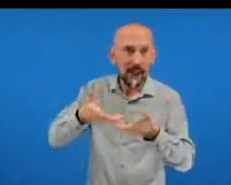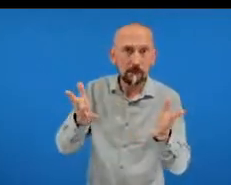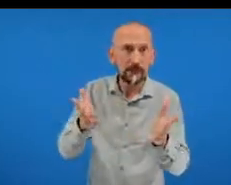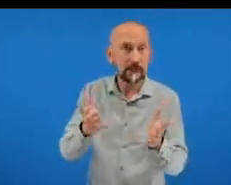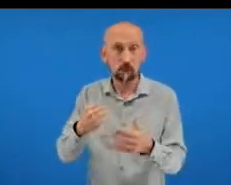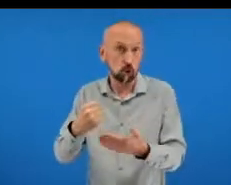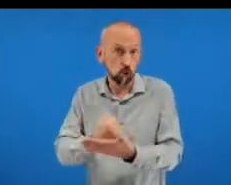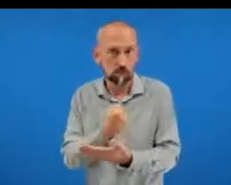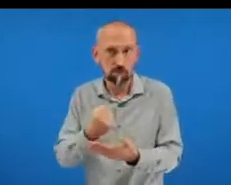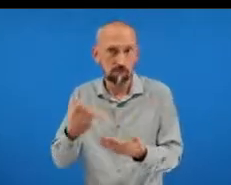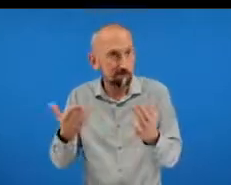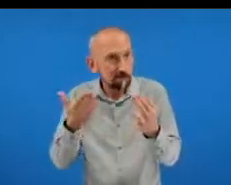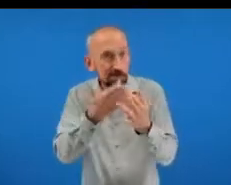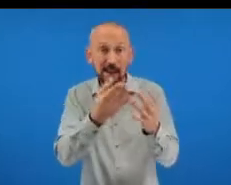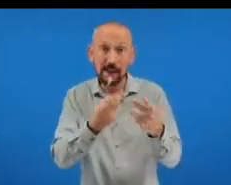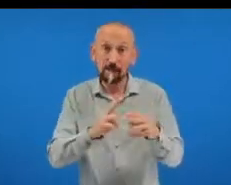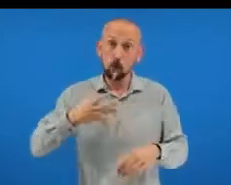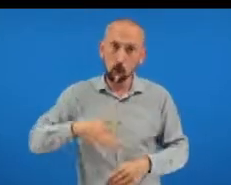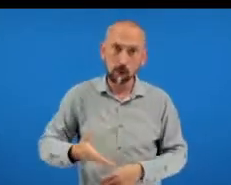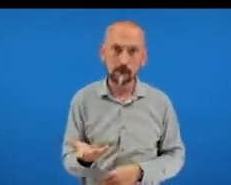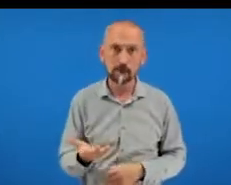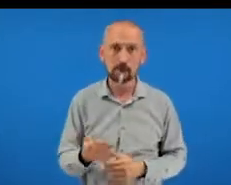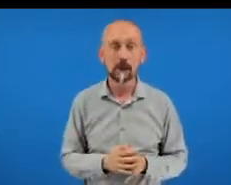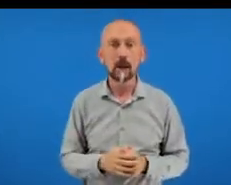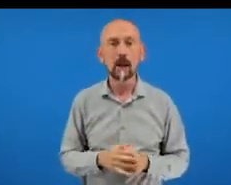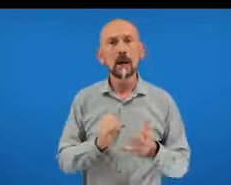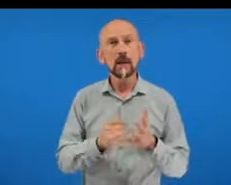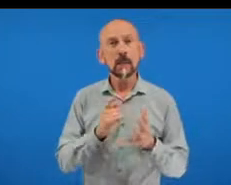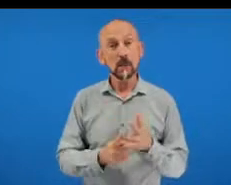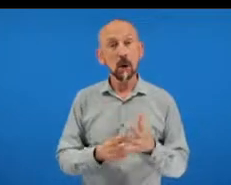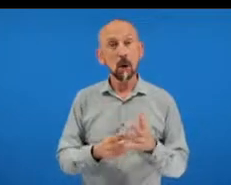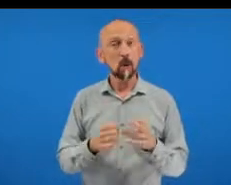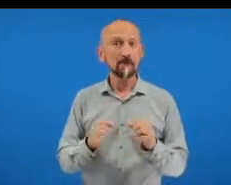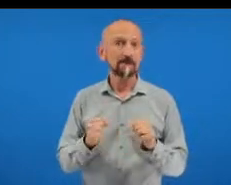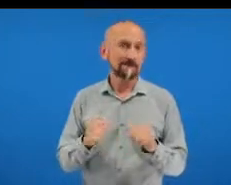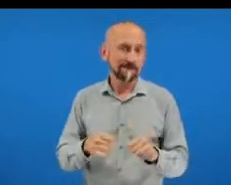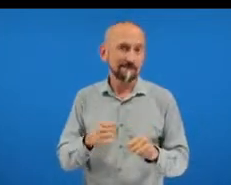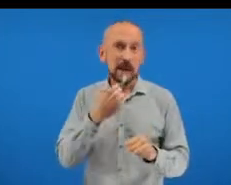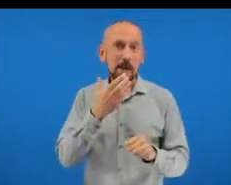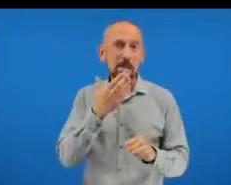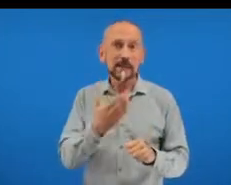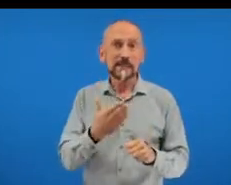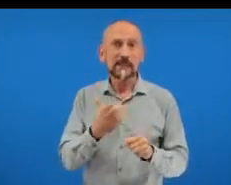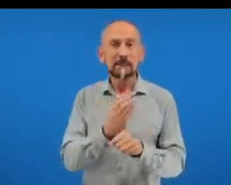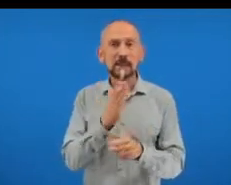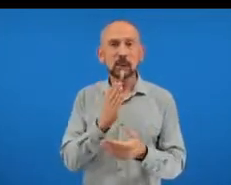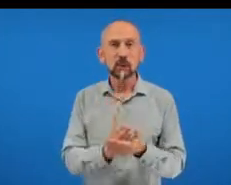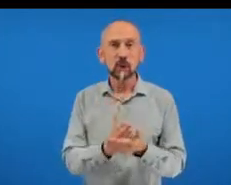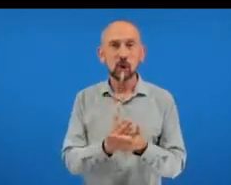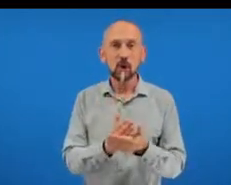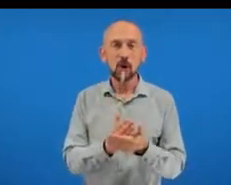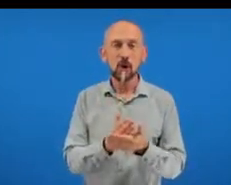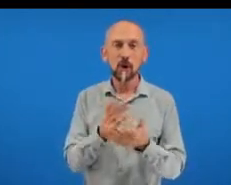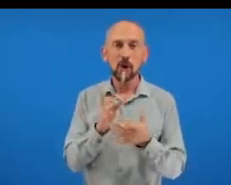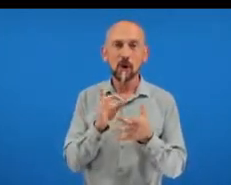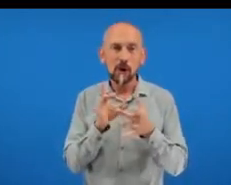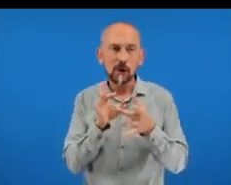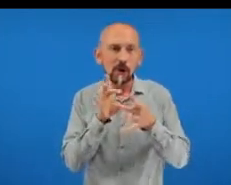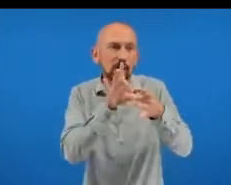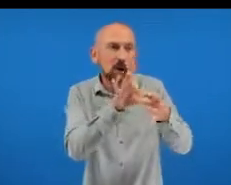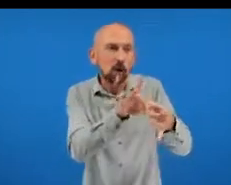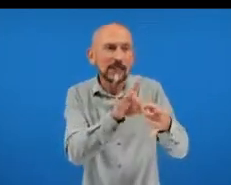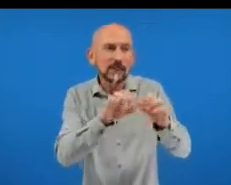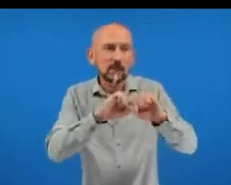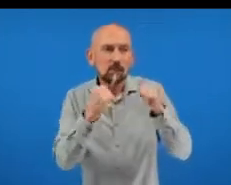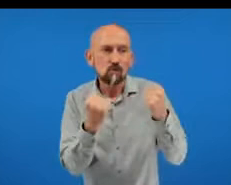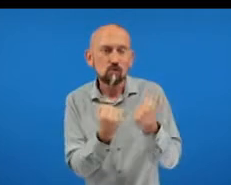also want to follow suit. So please make sure that you link with the group and also